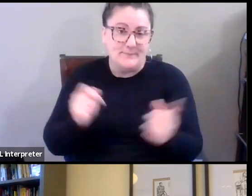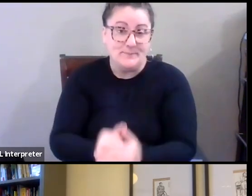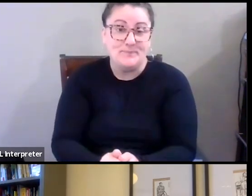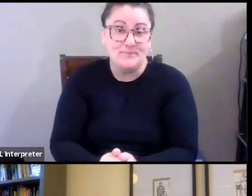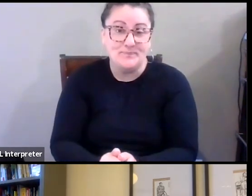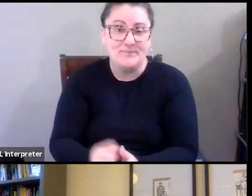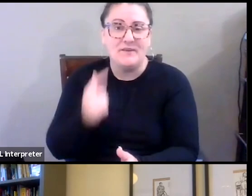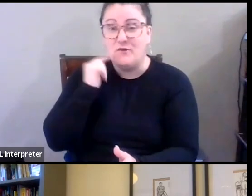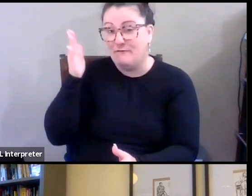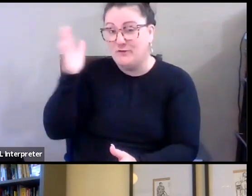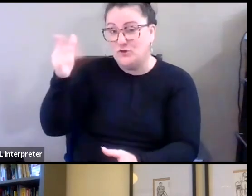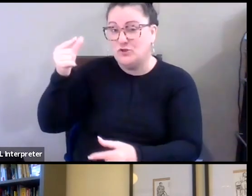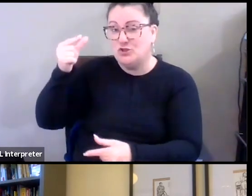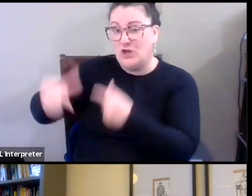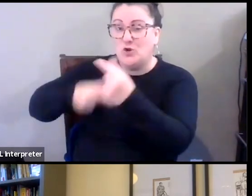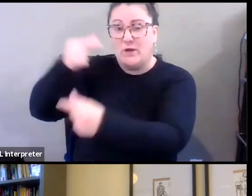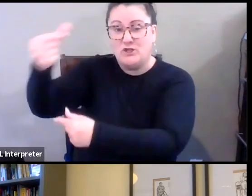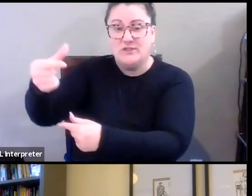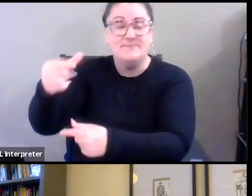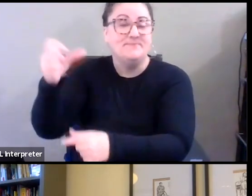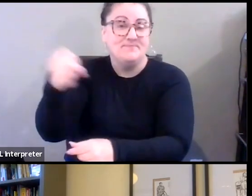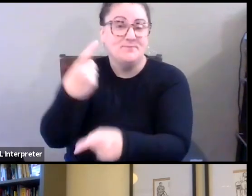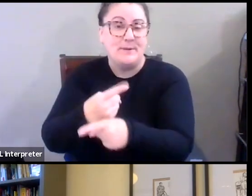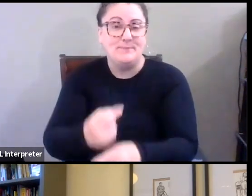for future generations.